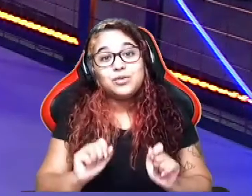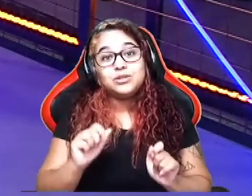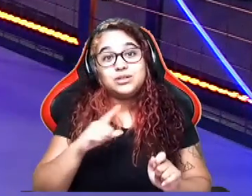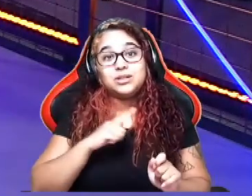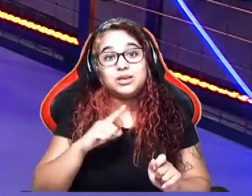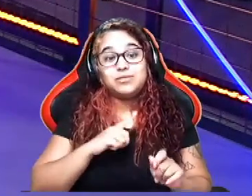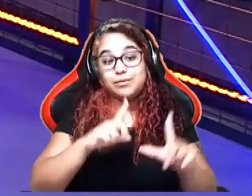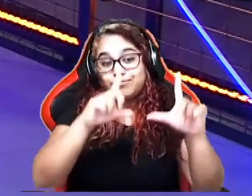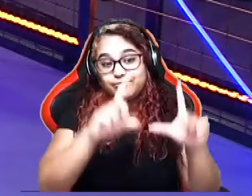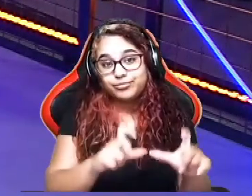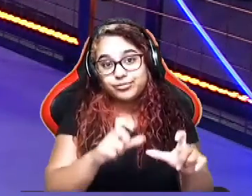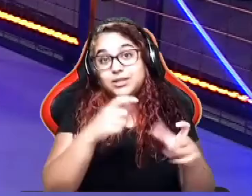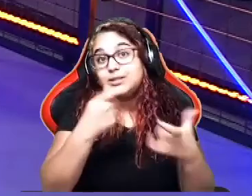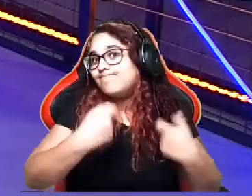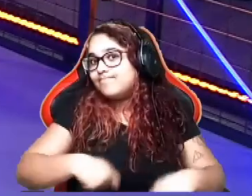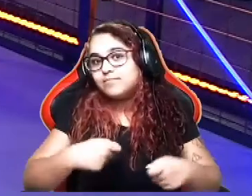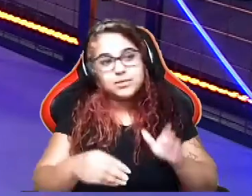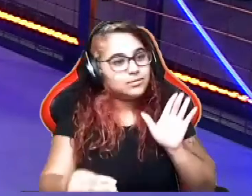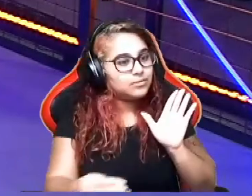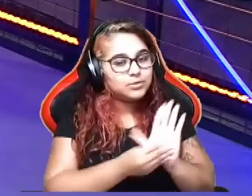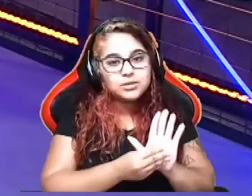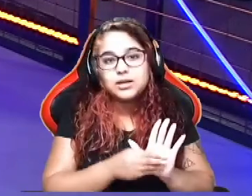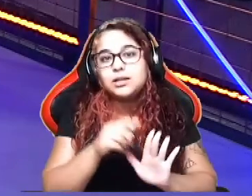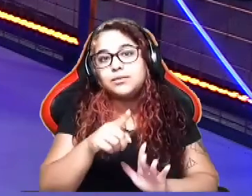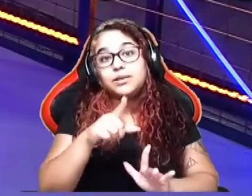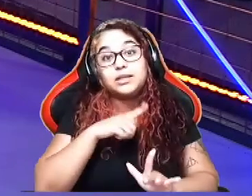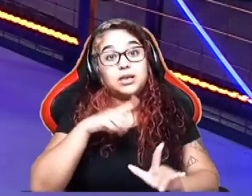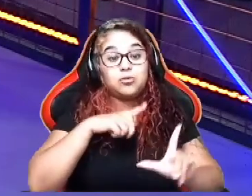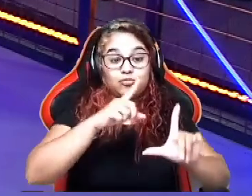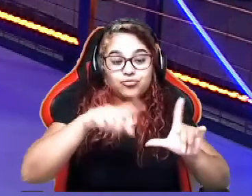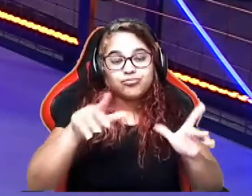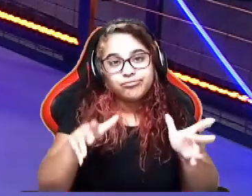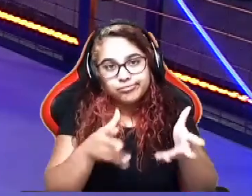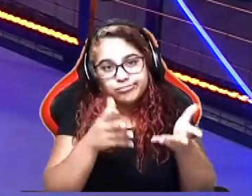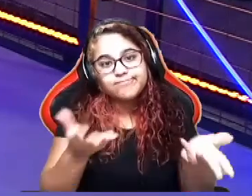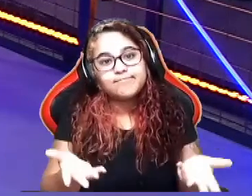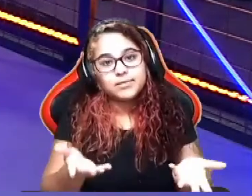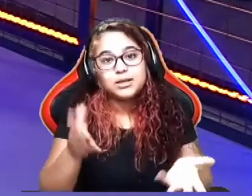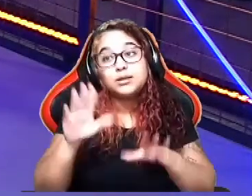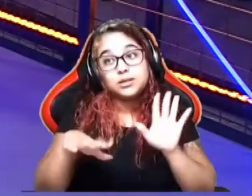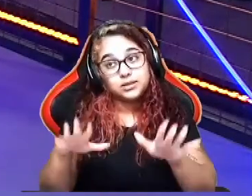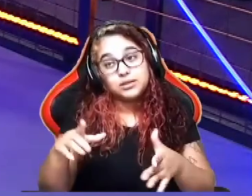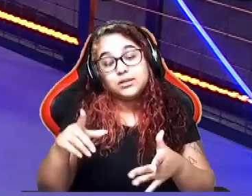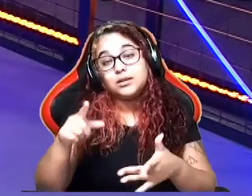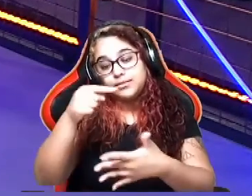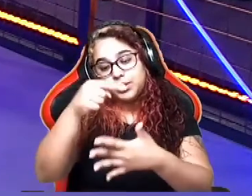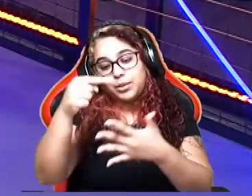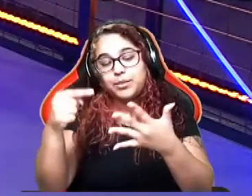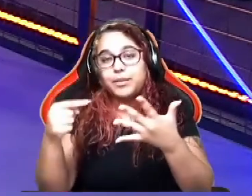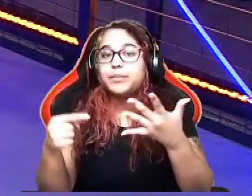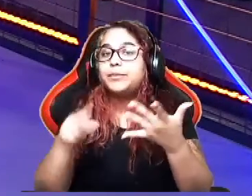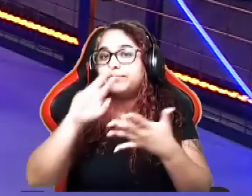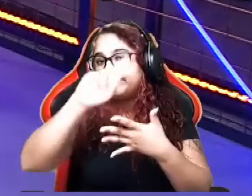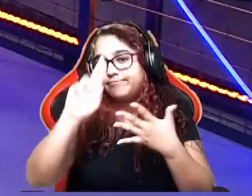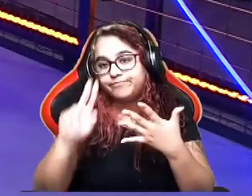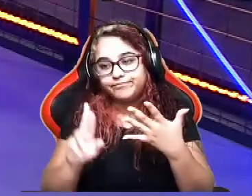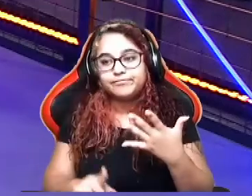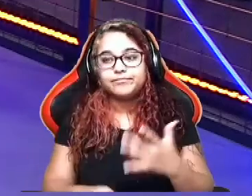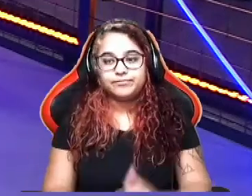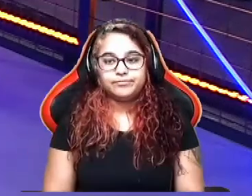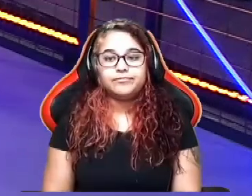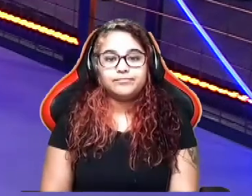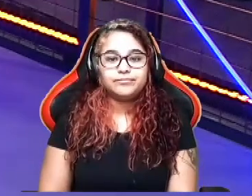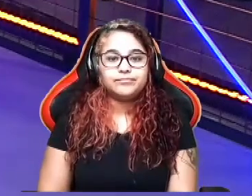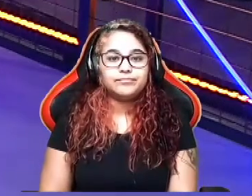he que might precisa have pagar, que a, deveria a, realmente a spot for an ad that day that they need to post and have good engagement. That's right, there are